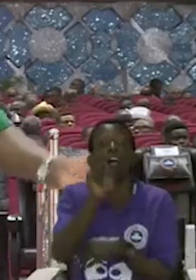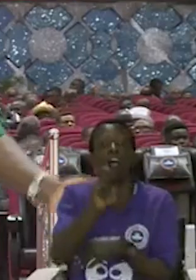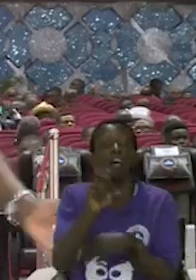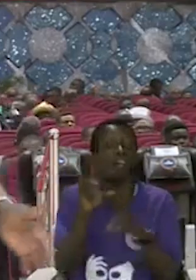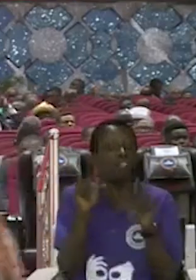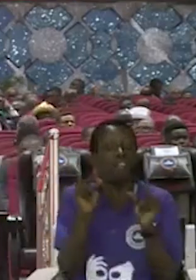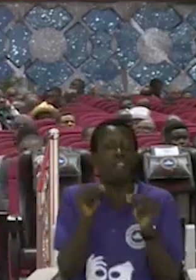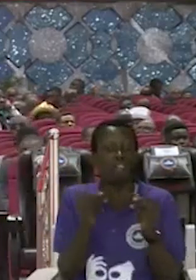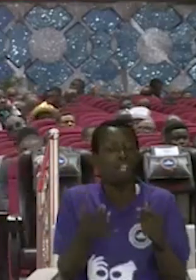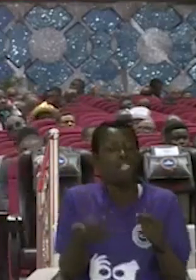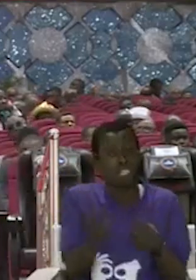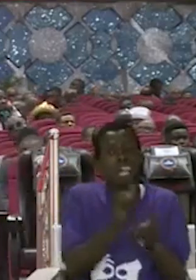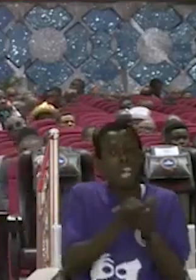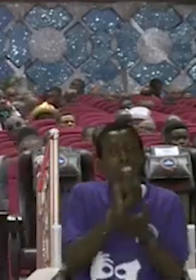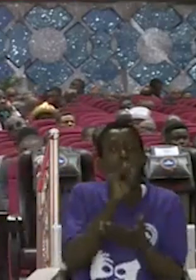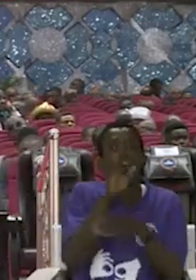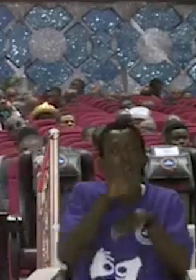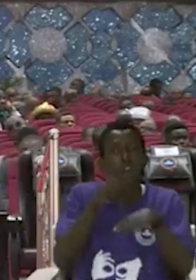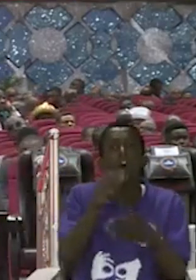That's humility now.